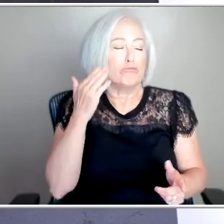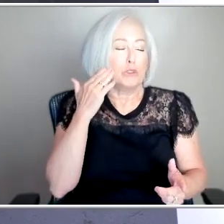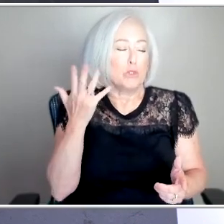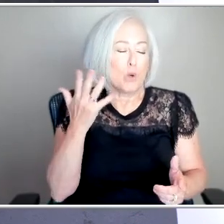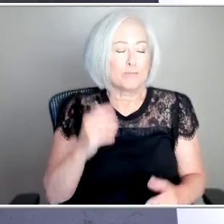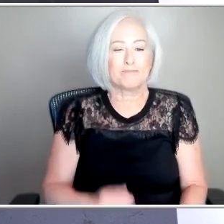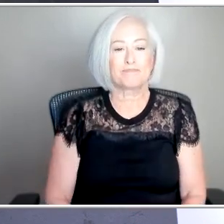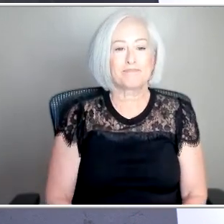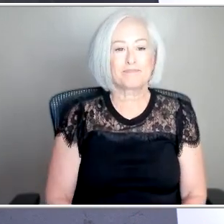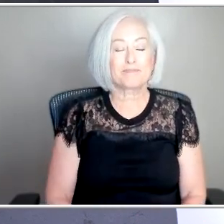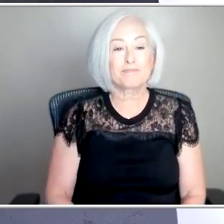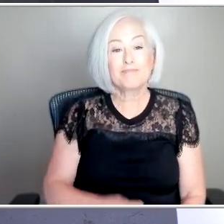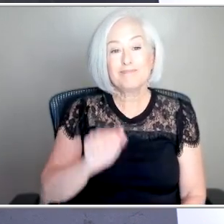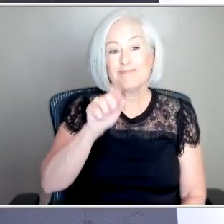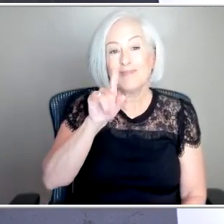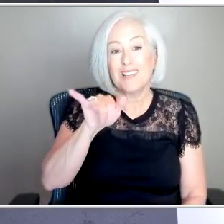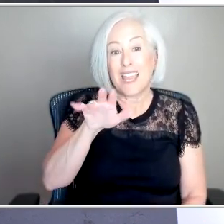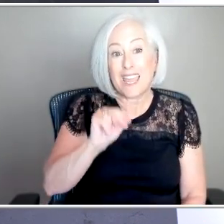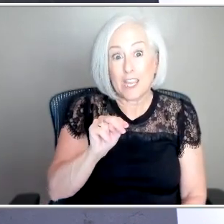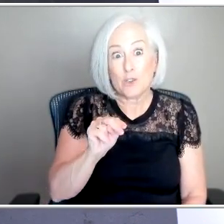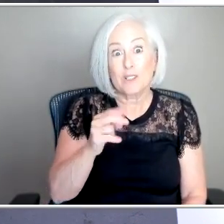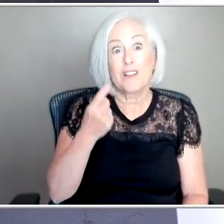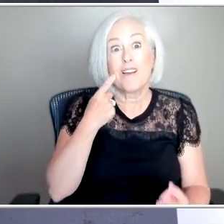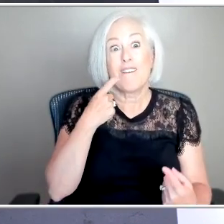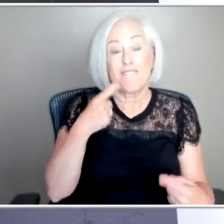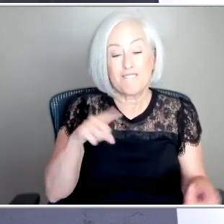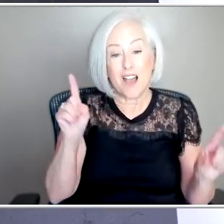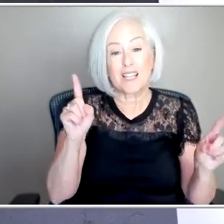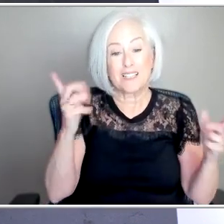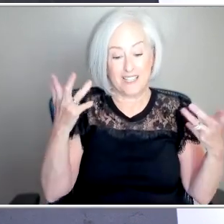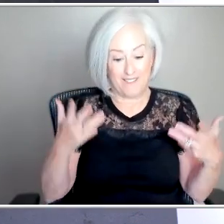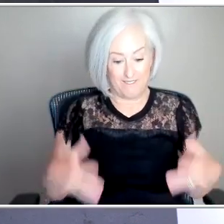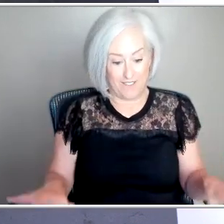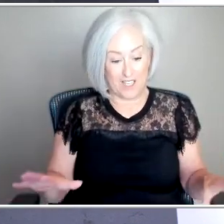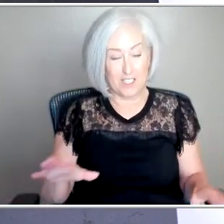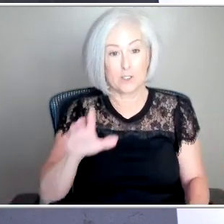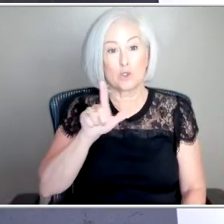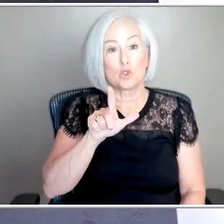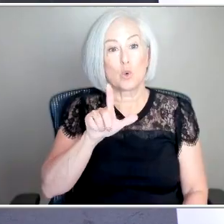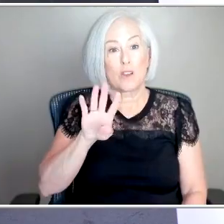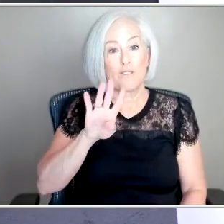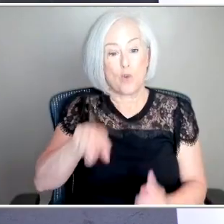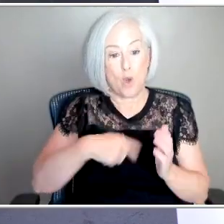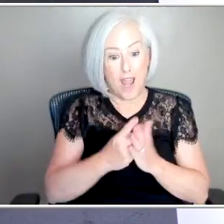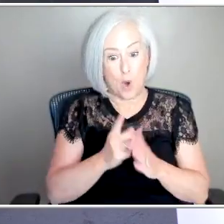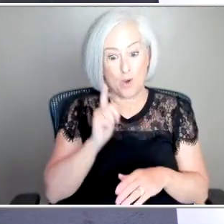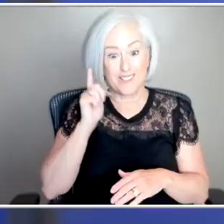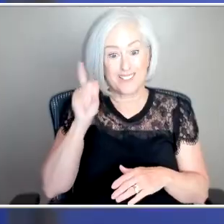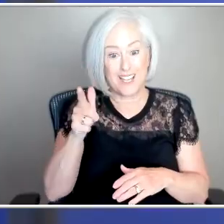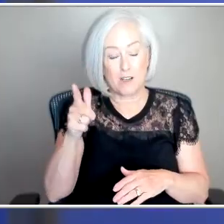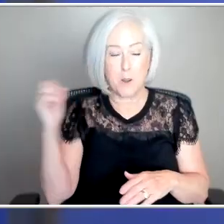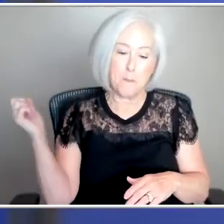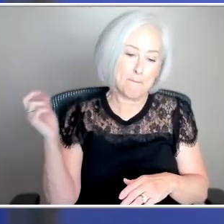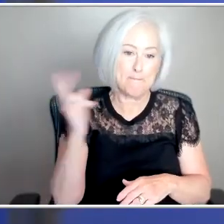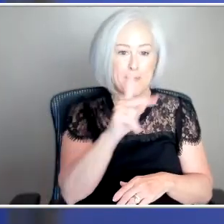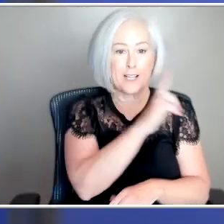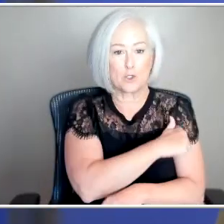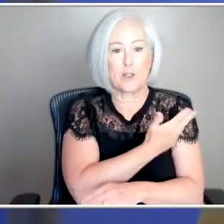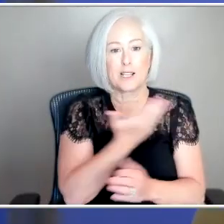day you finally get out, 24 hours later, you're back in. What happened? So 6 hours after I left the